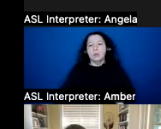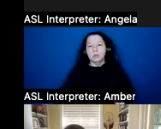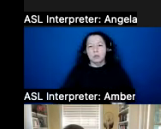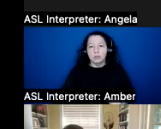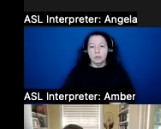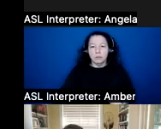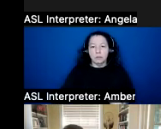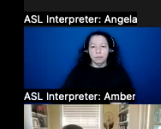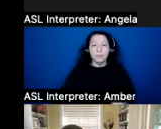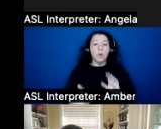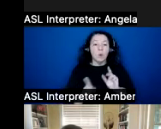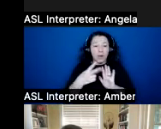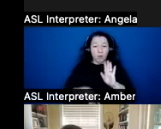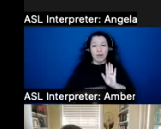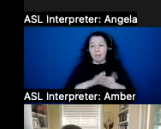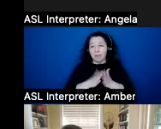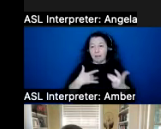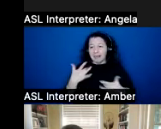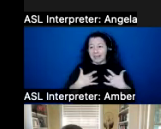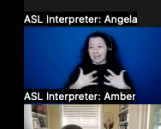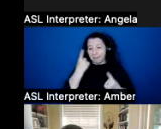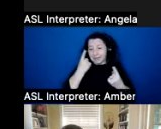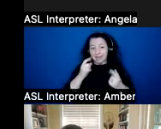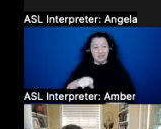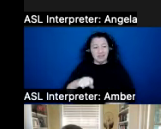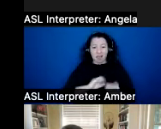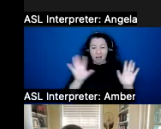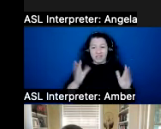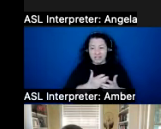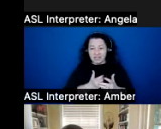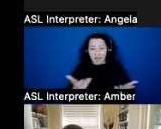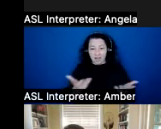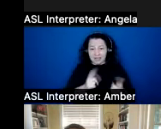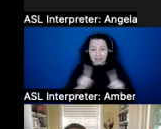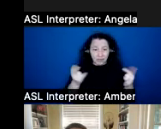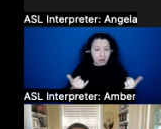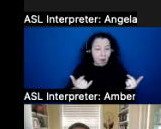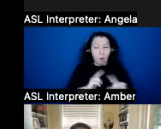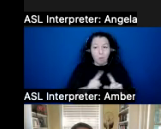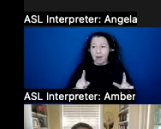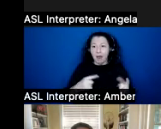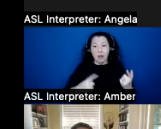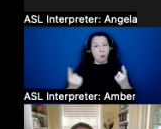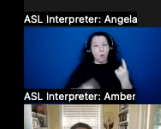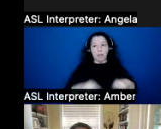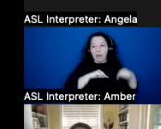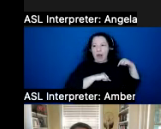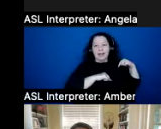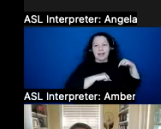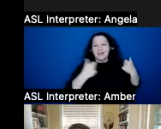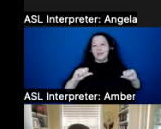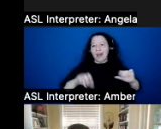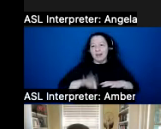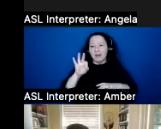excited. I'm just thinking, yeah, because like obviously things are different now, but always backtracking and trying to find